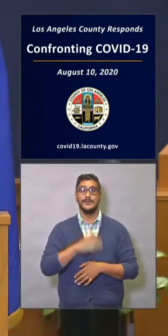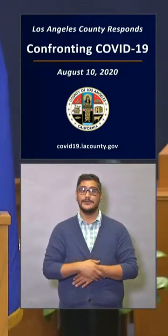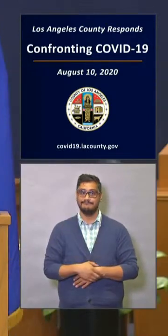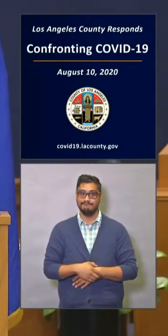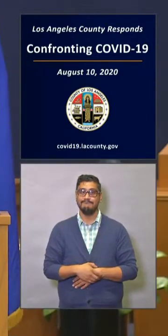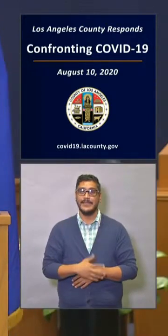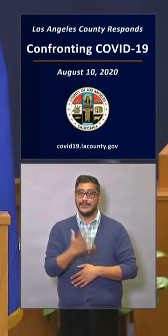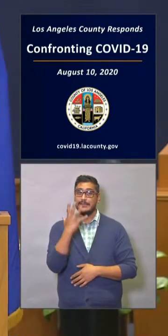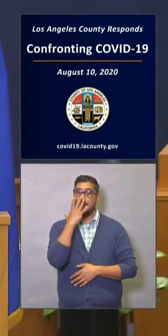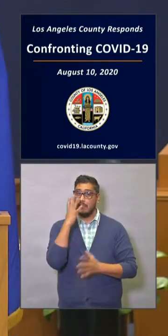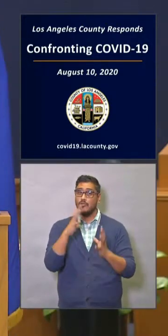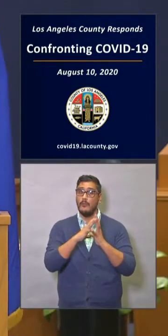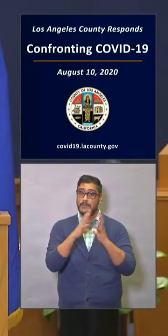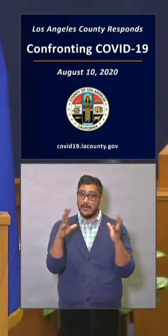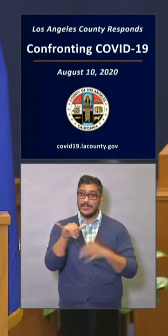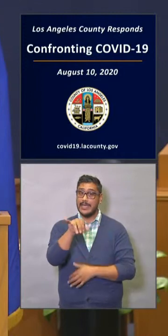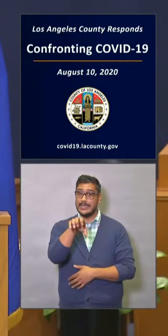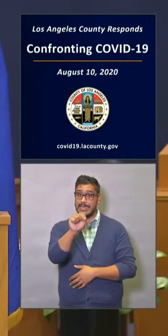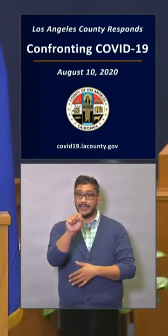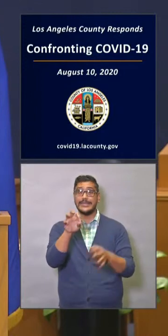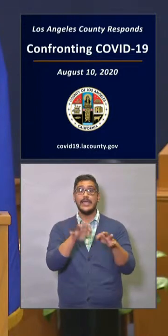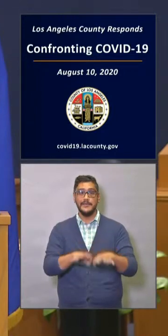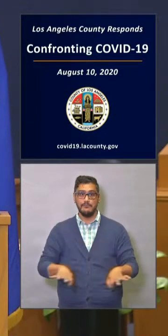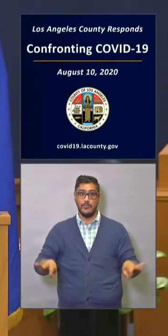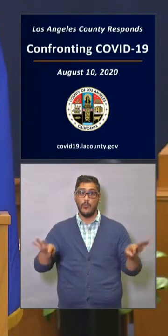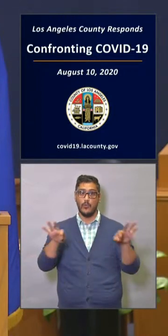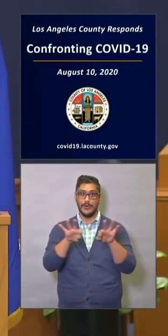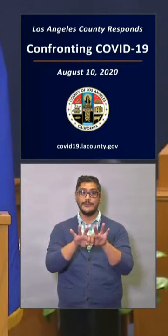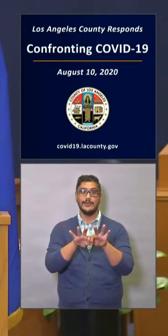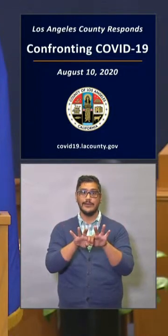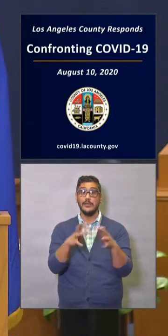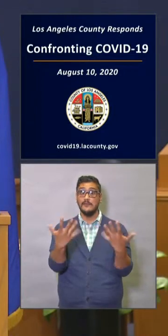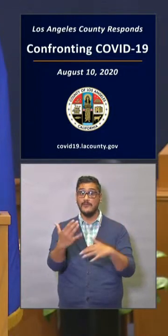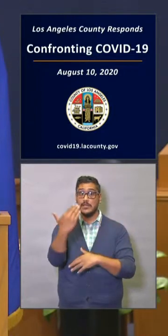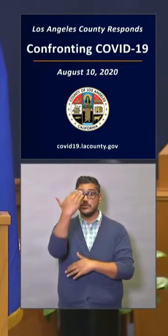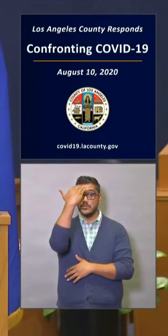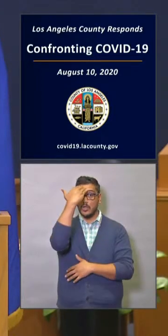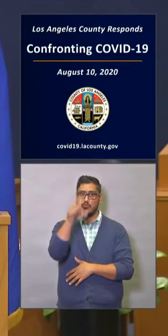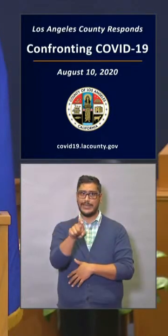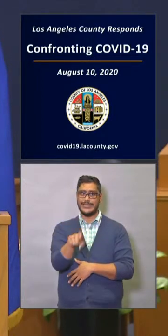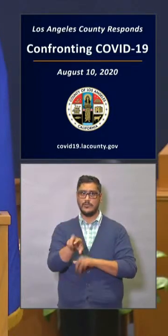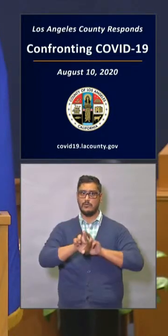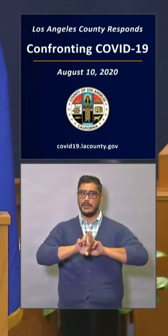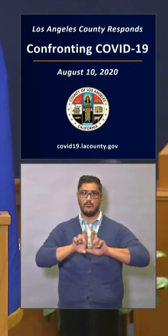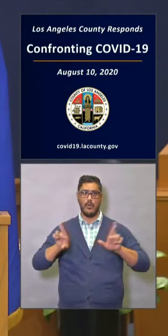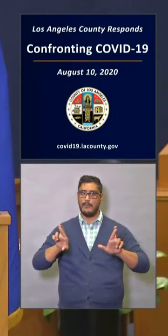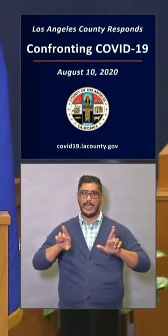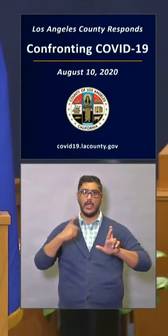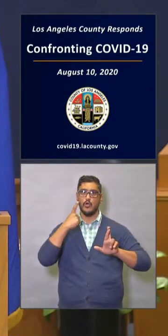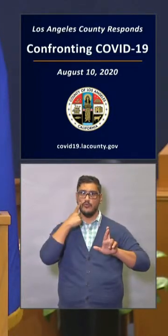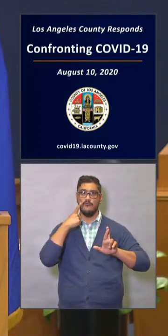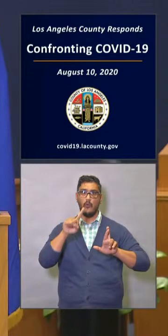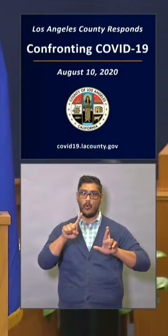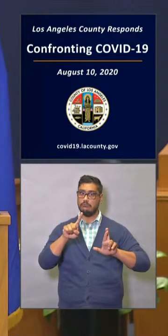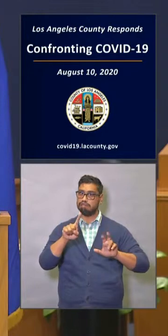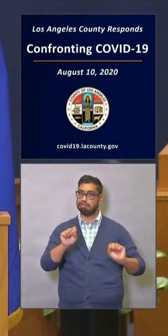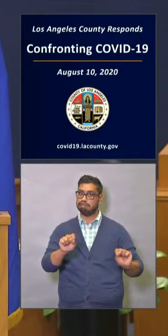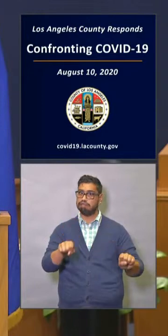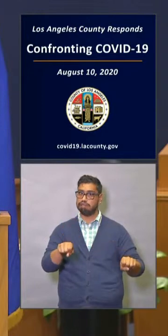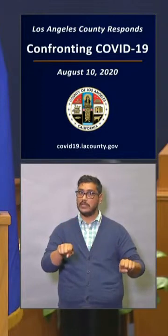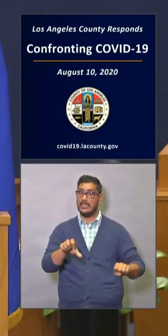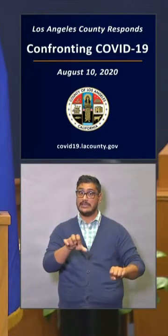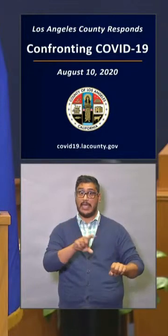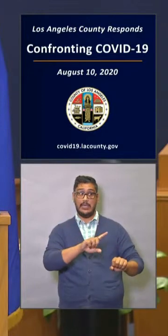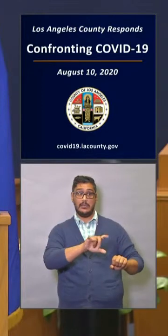Yeah, thanks so much for that. It's so important because you know that we do need to be prepared for the high possibility that